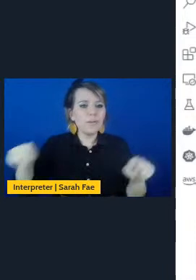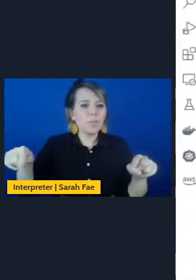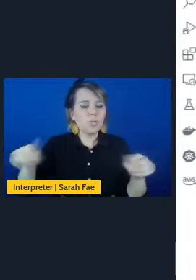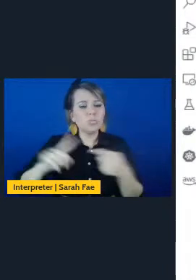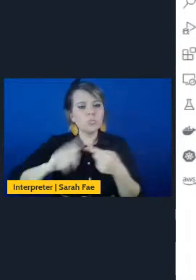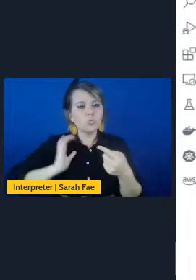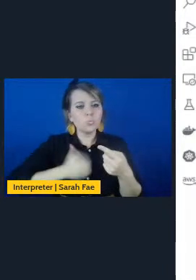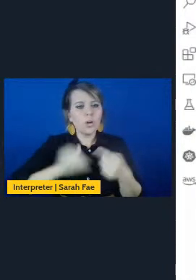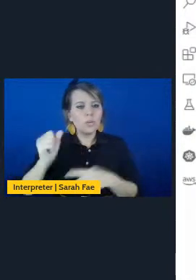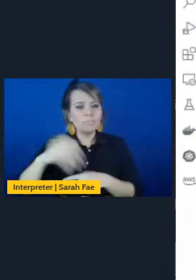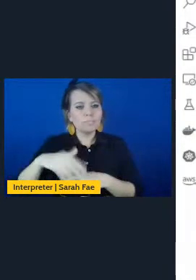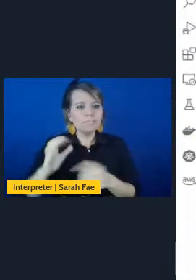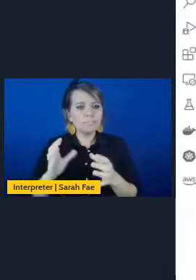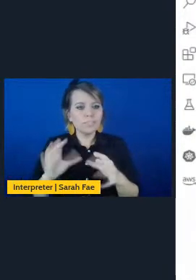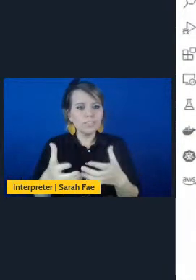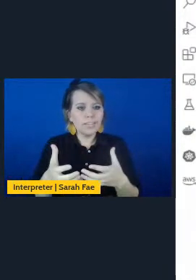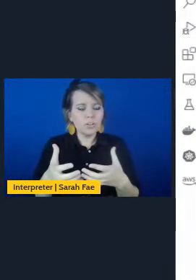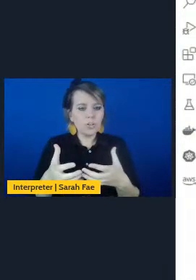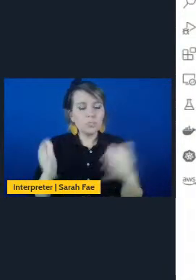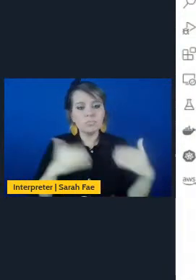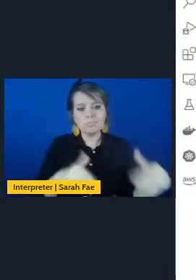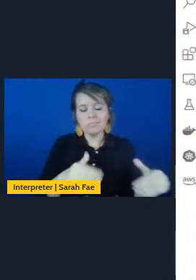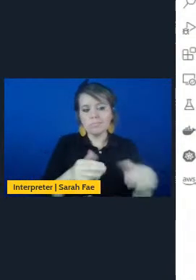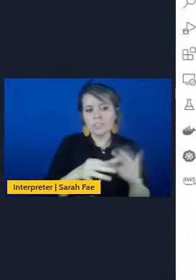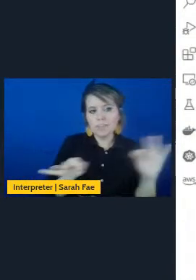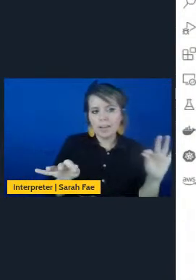container. We define PVCs,